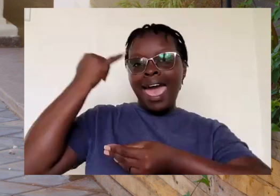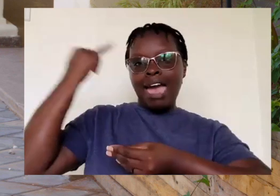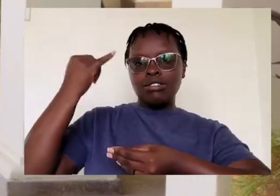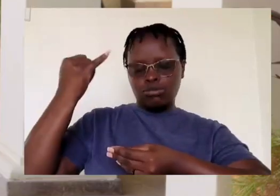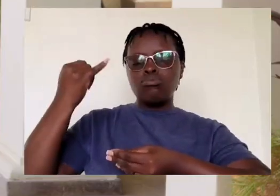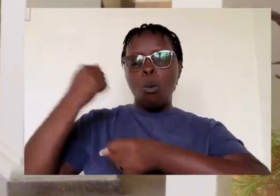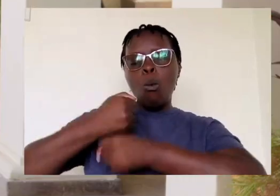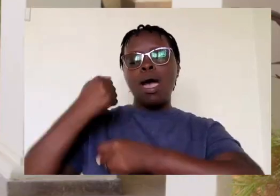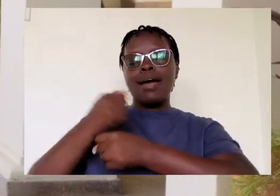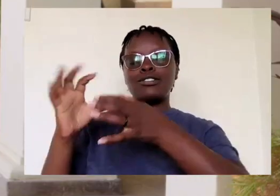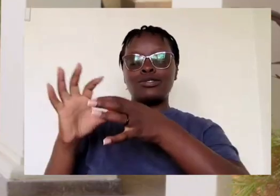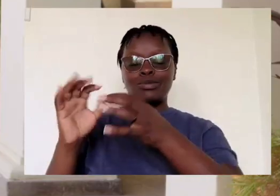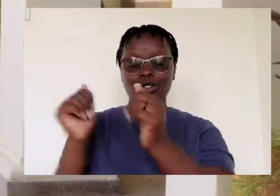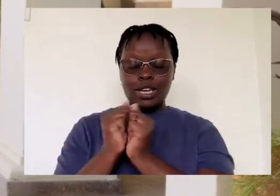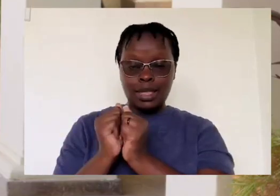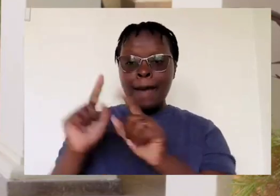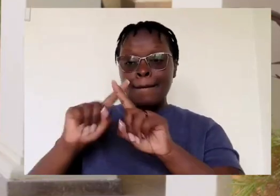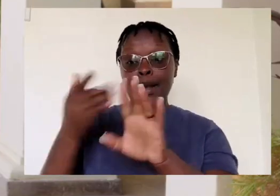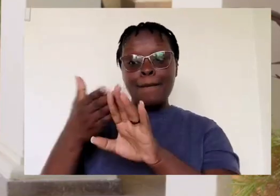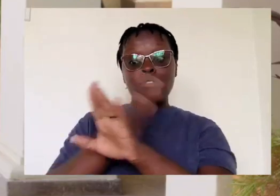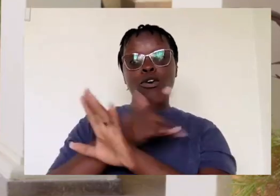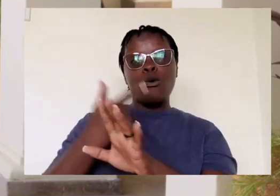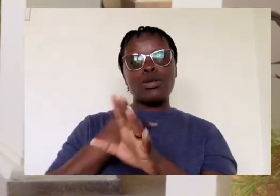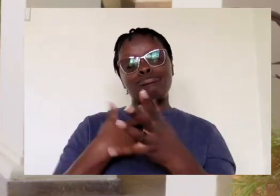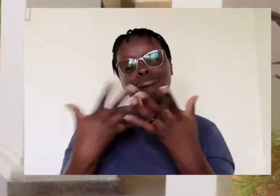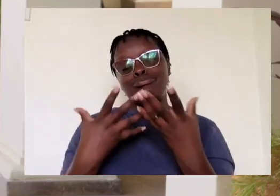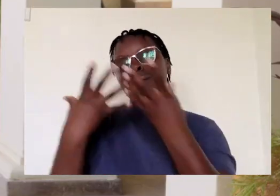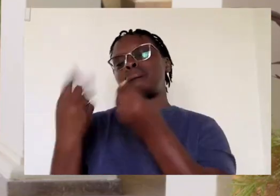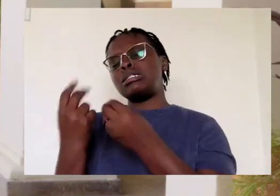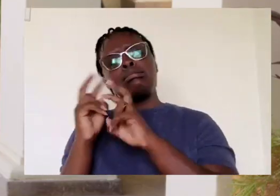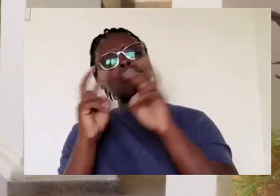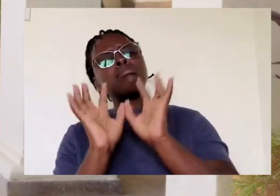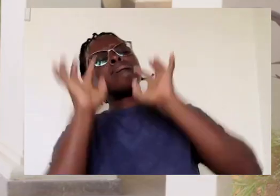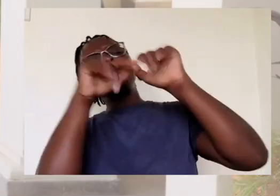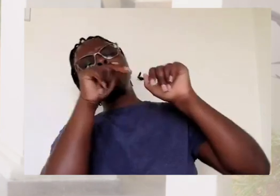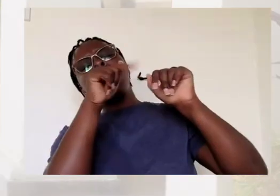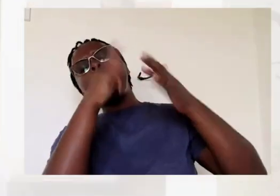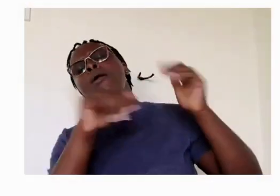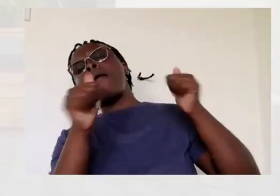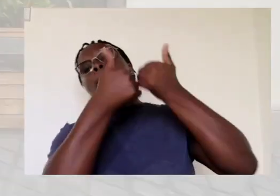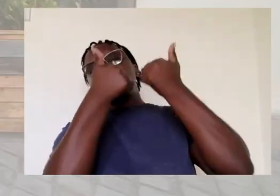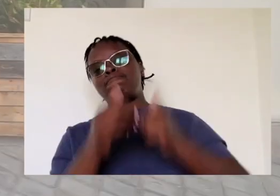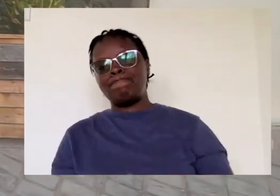ideas, and forging partnerships. But before we leave, let's take a look at some of the key highlights from this amazing gathering.